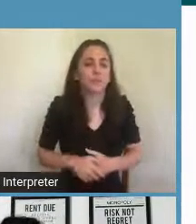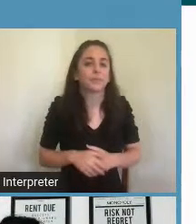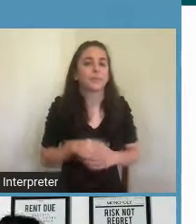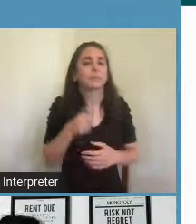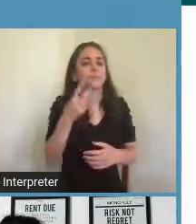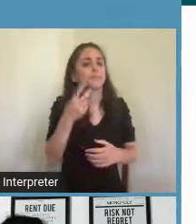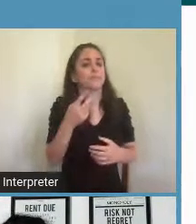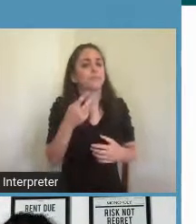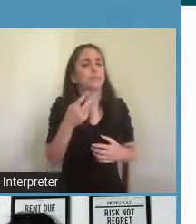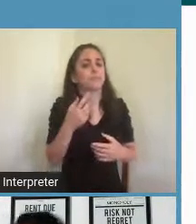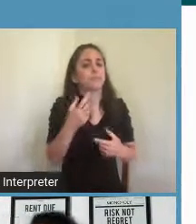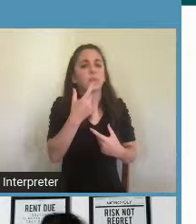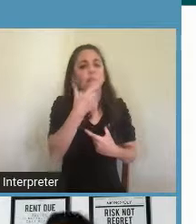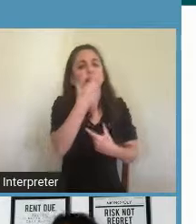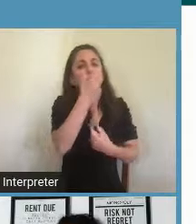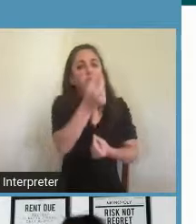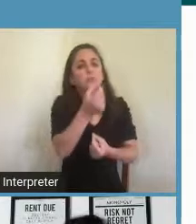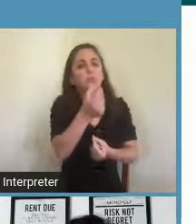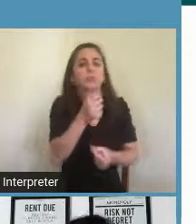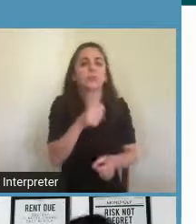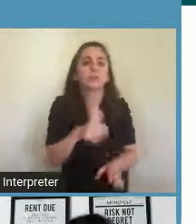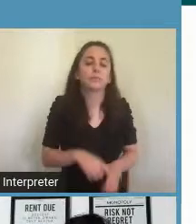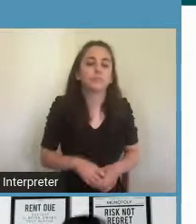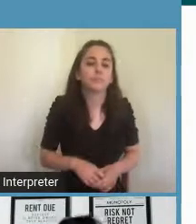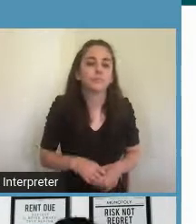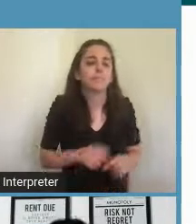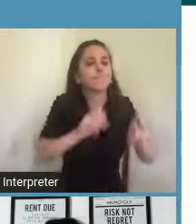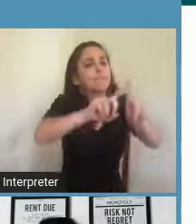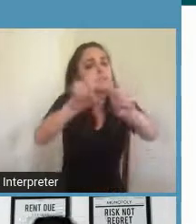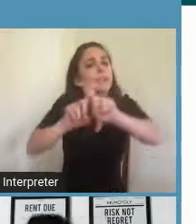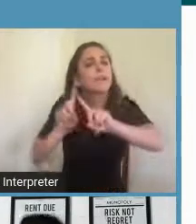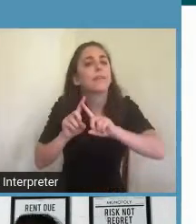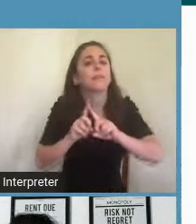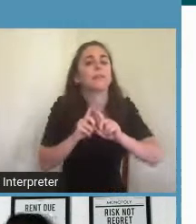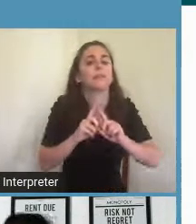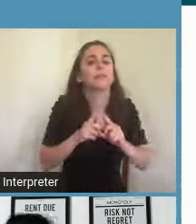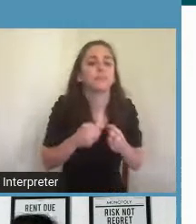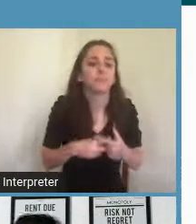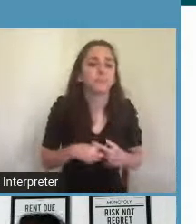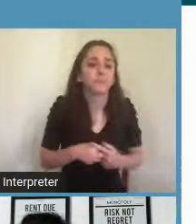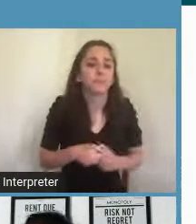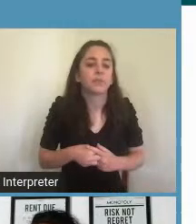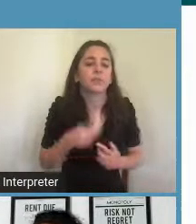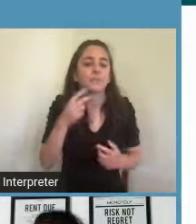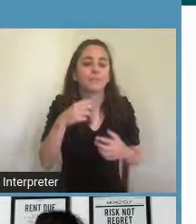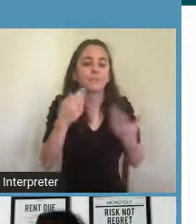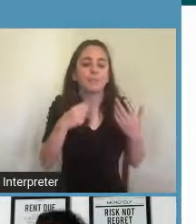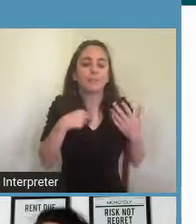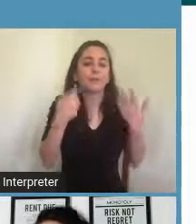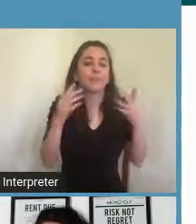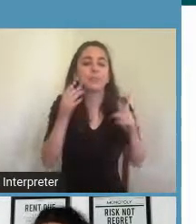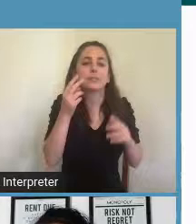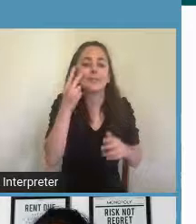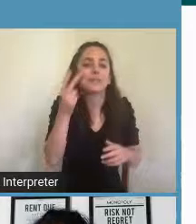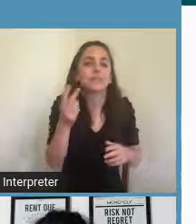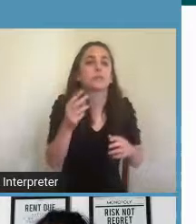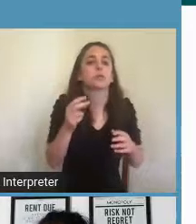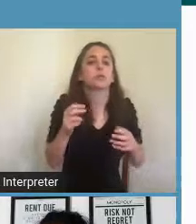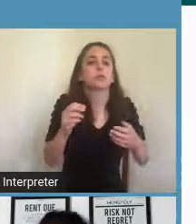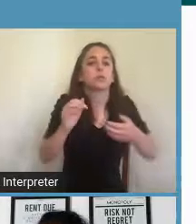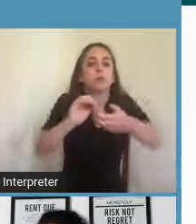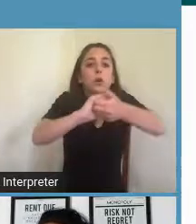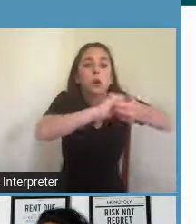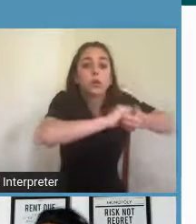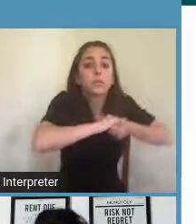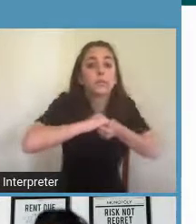interesting, and I love seeing this. We've seen this in a number of different spaces, is ways that you can collaborate with micro